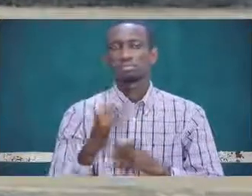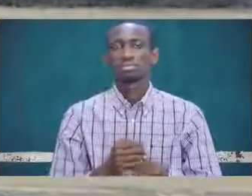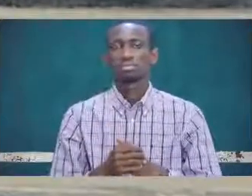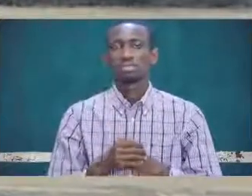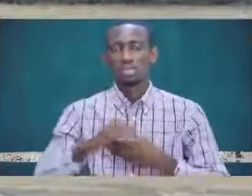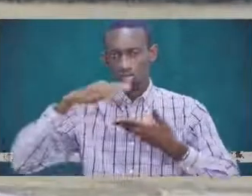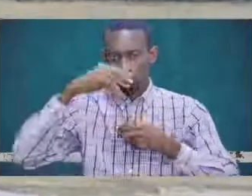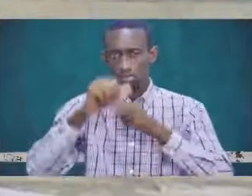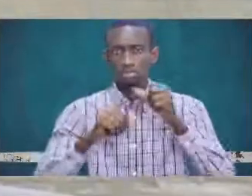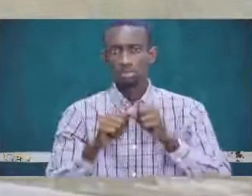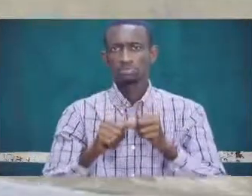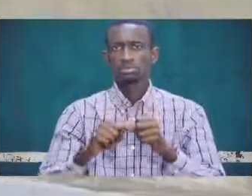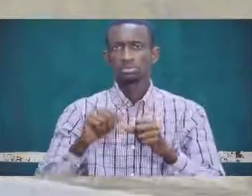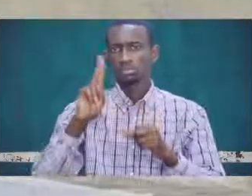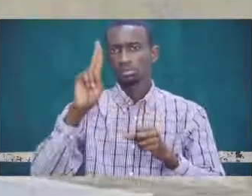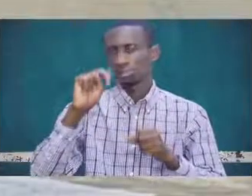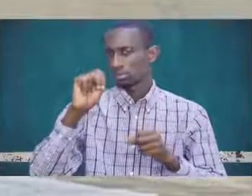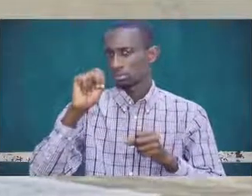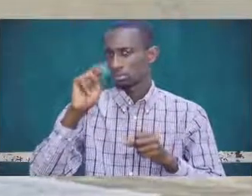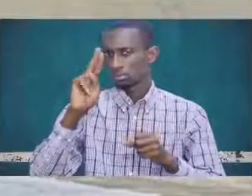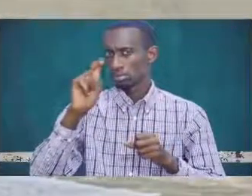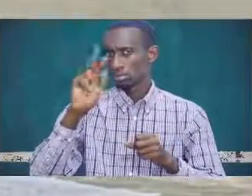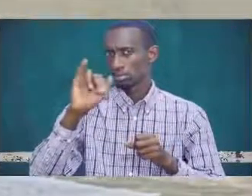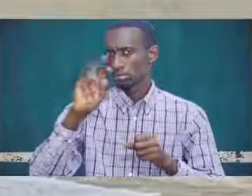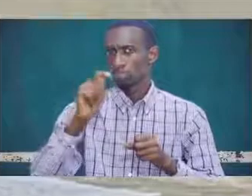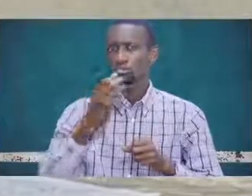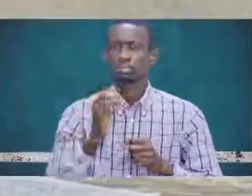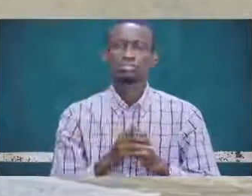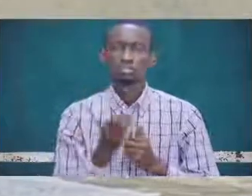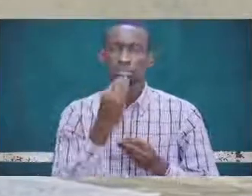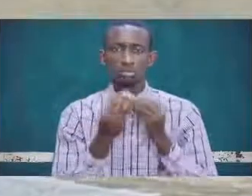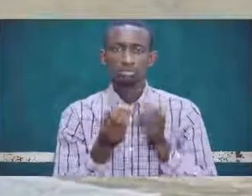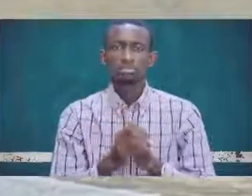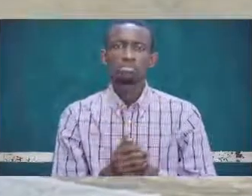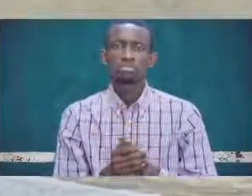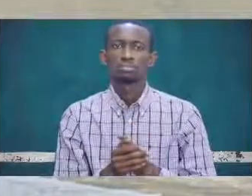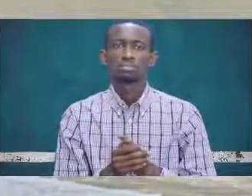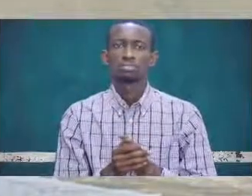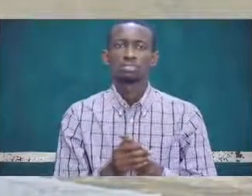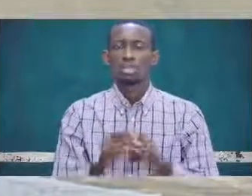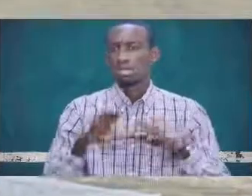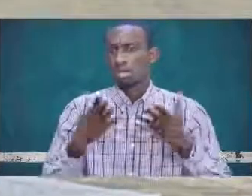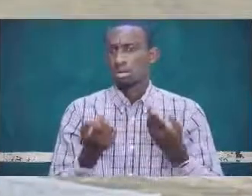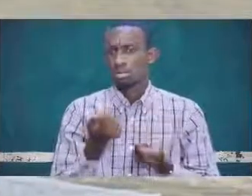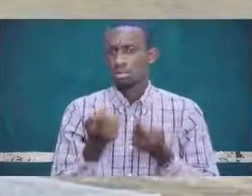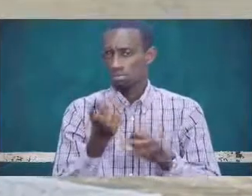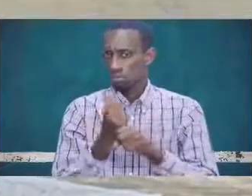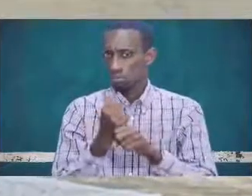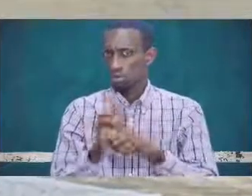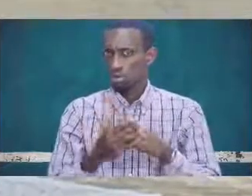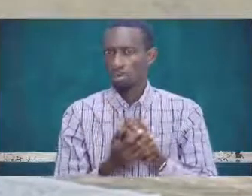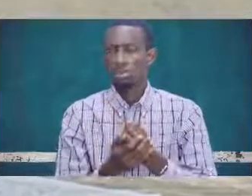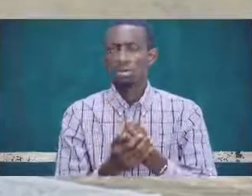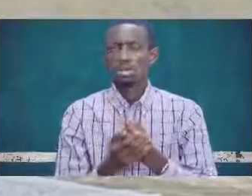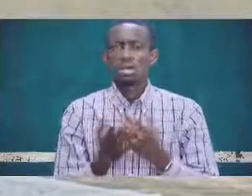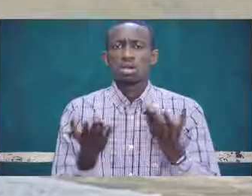nutrition. It is a we are continuing on heterotrophic nutrition, where we're going to be making about digestion